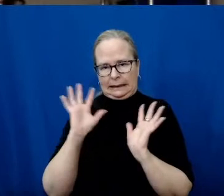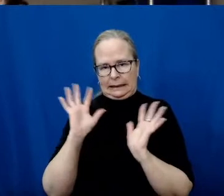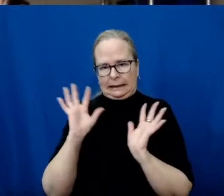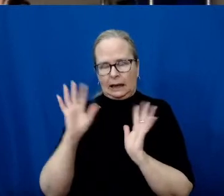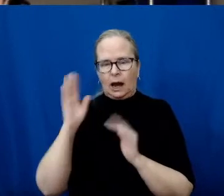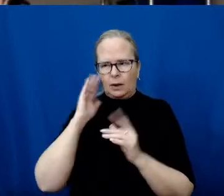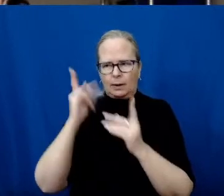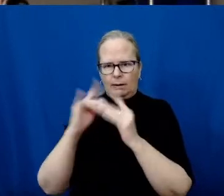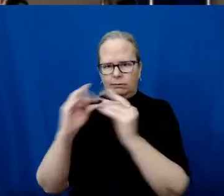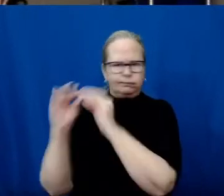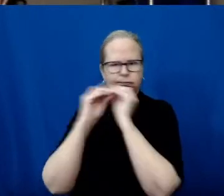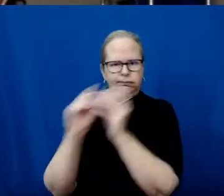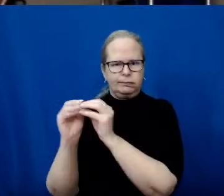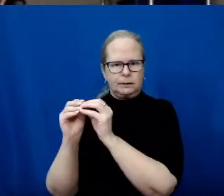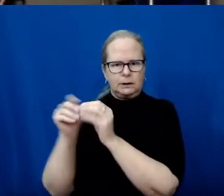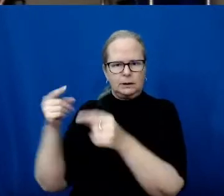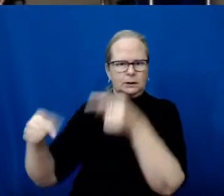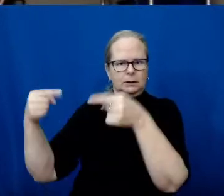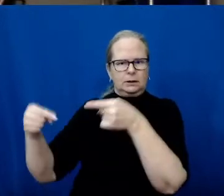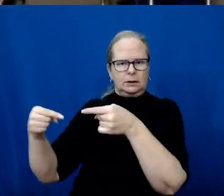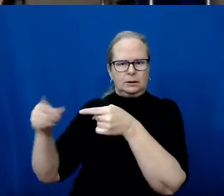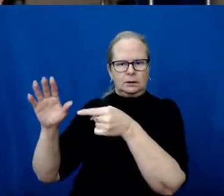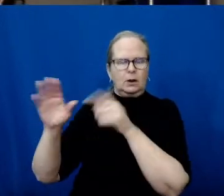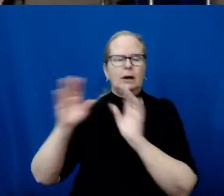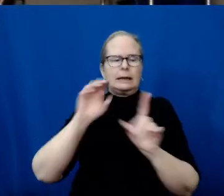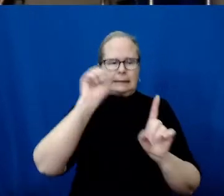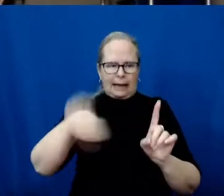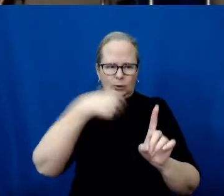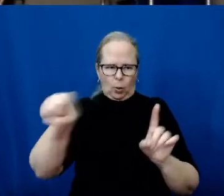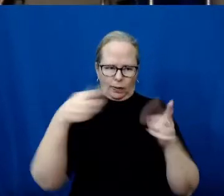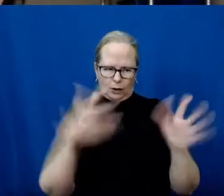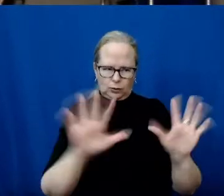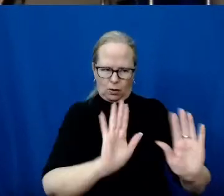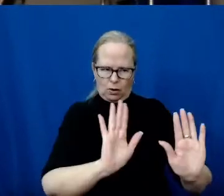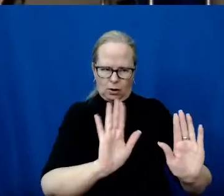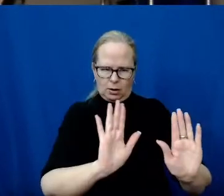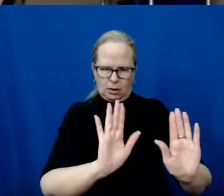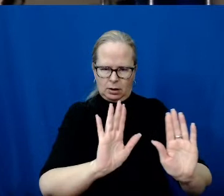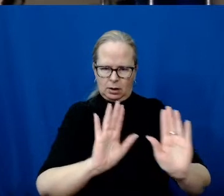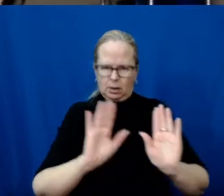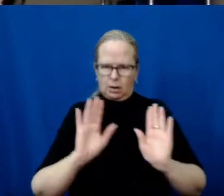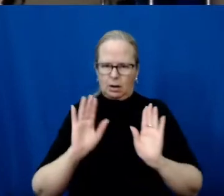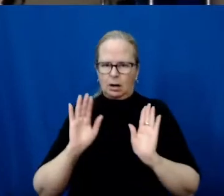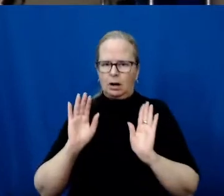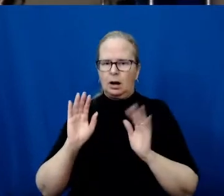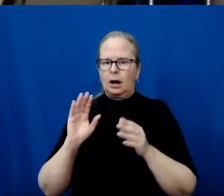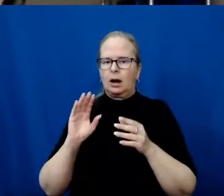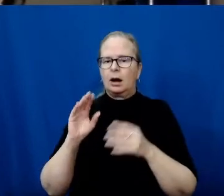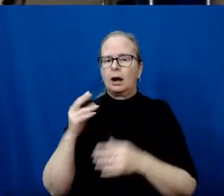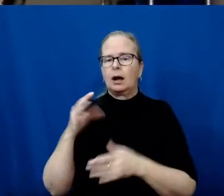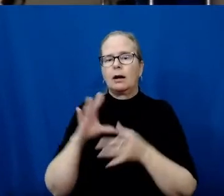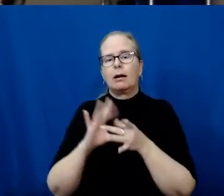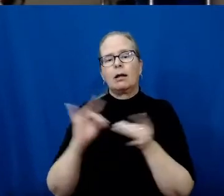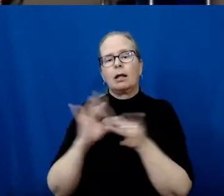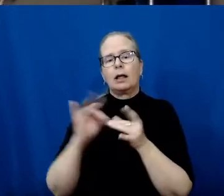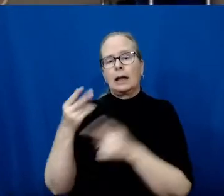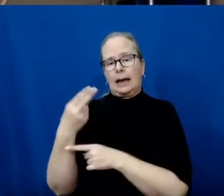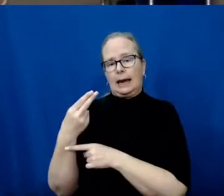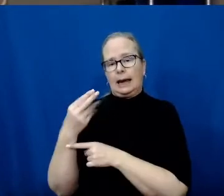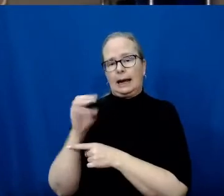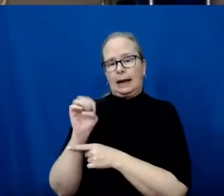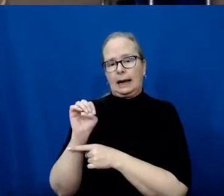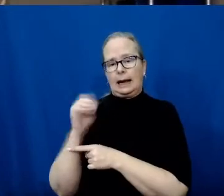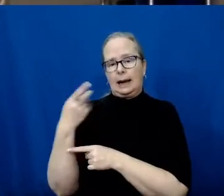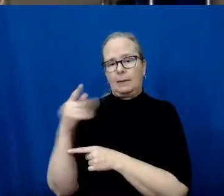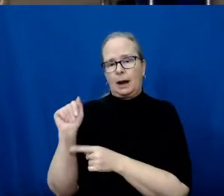conversation. This narrative that HEPA is detrimental when mechanical ventilation is already in place, true